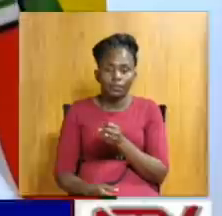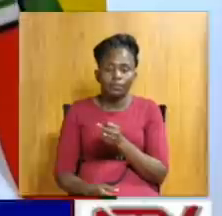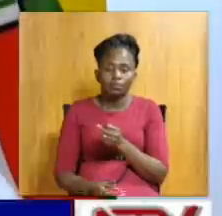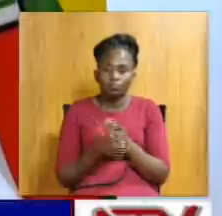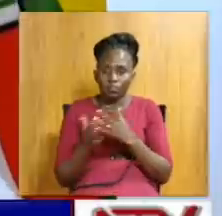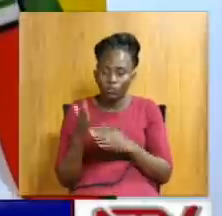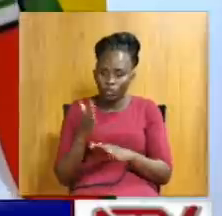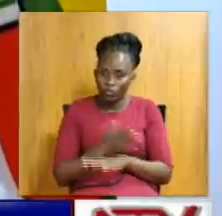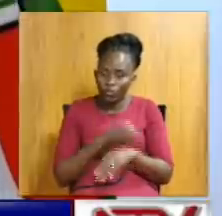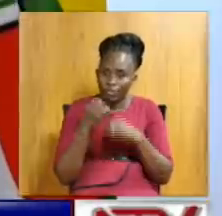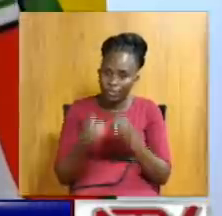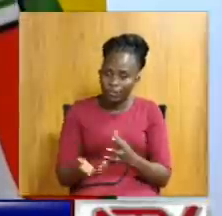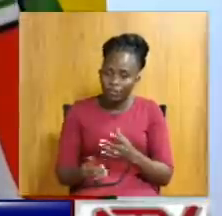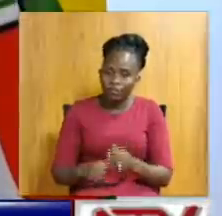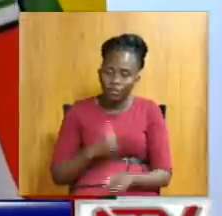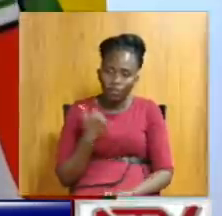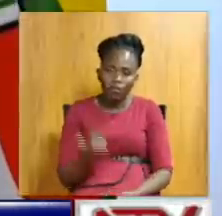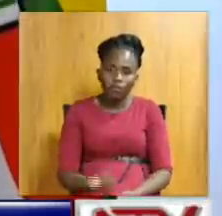either giving themselves